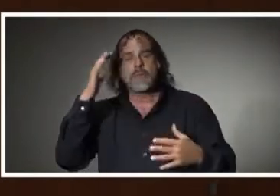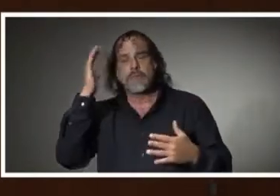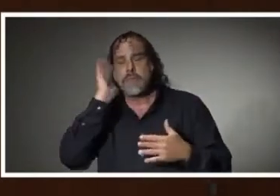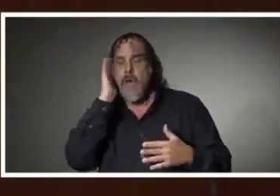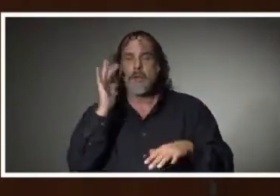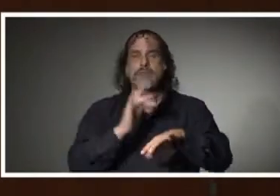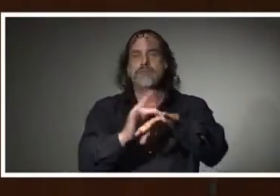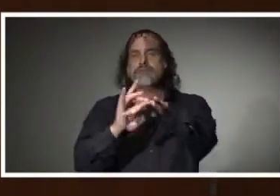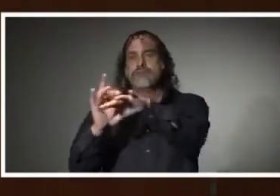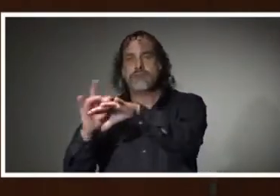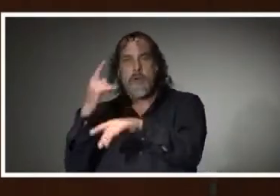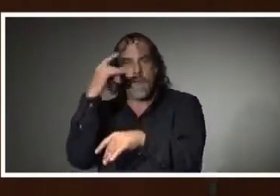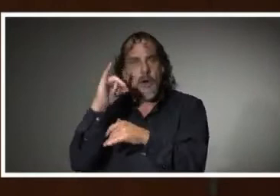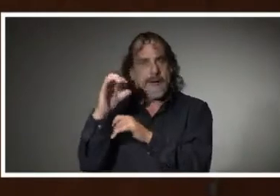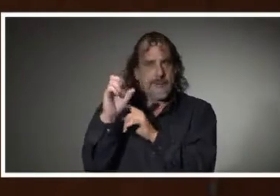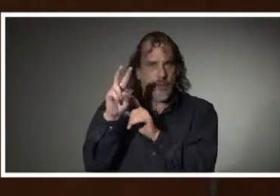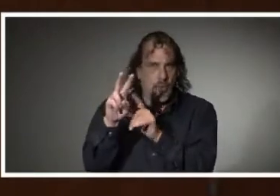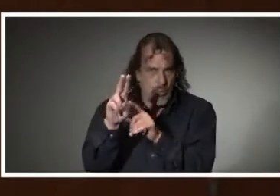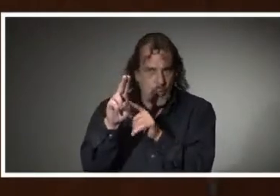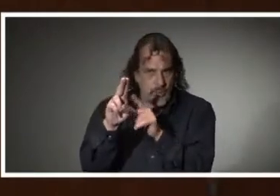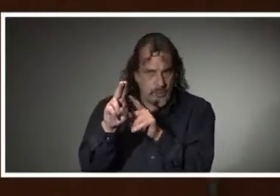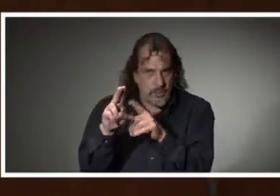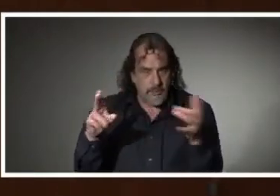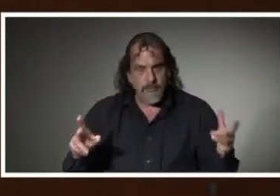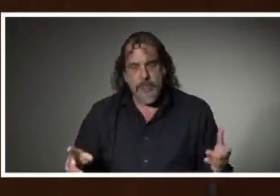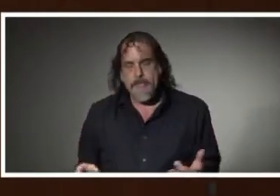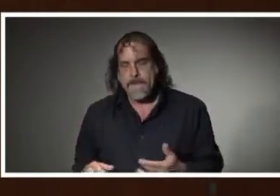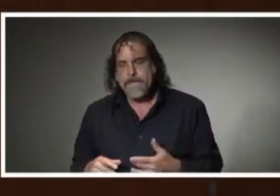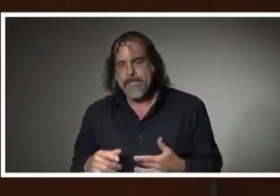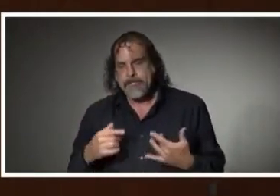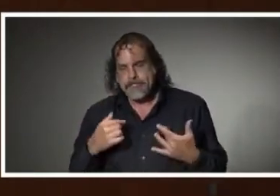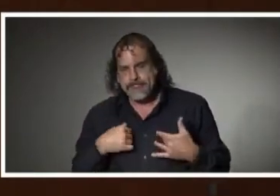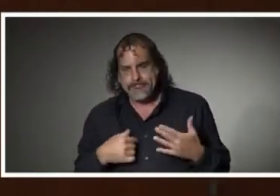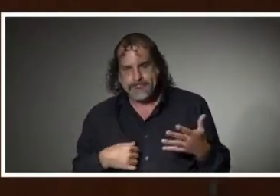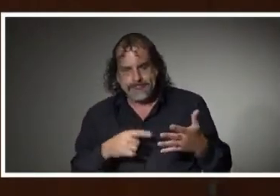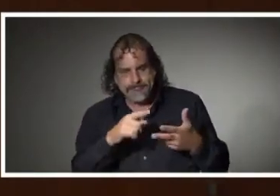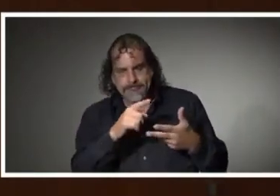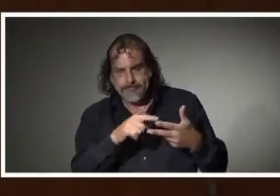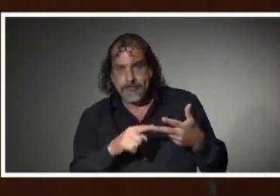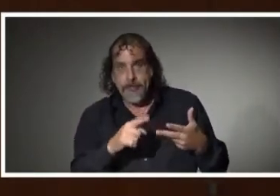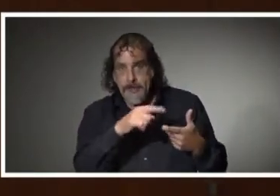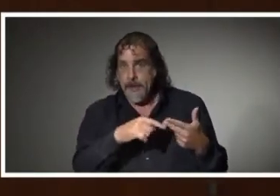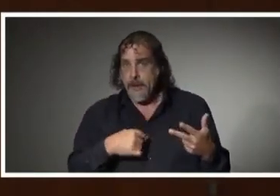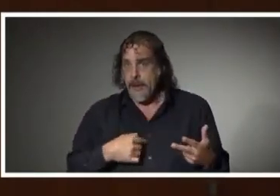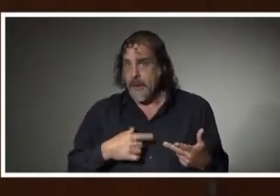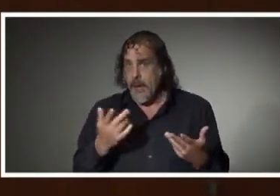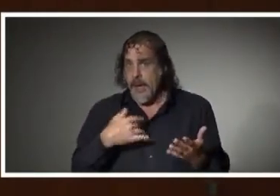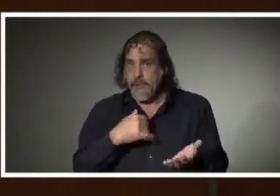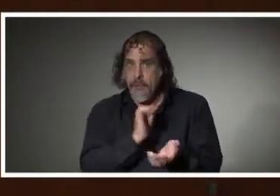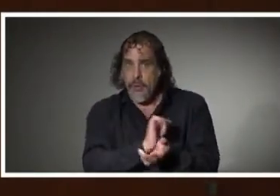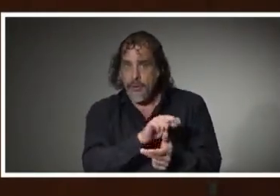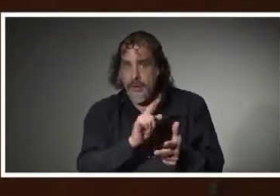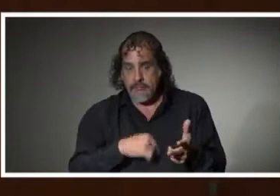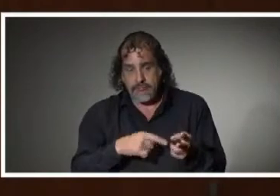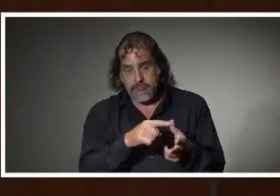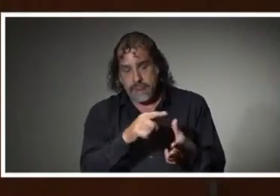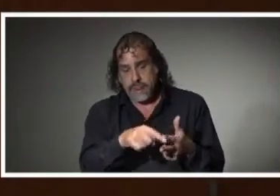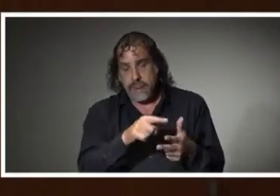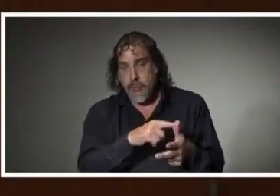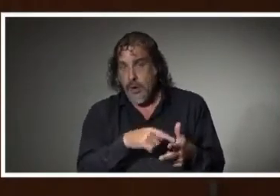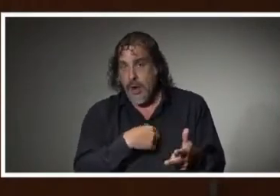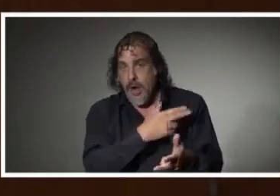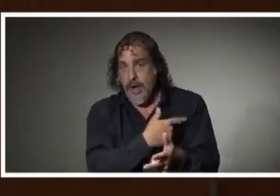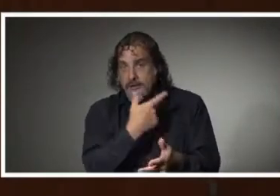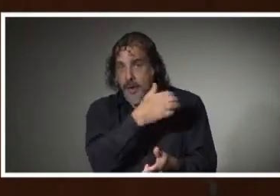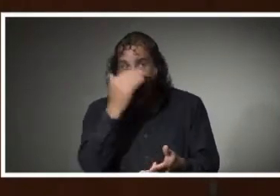It's a hard thing to do. I've caught a lot of grief. Two of the hospitals that were affected were two hospitals that I worked in as a physician. So I understand the